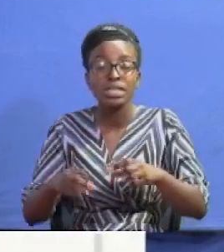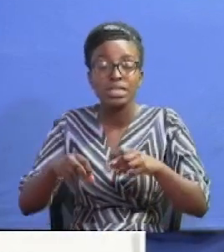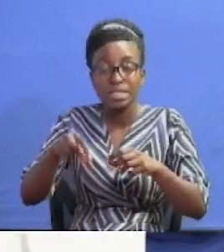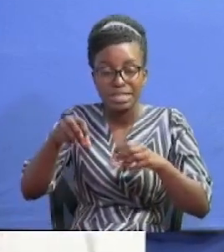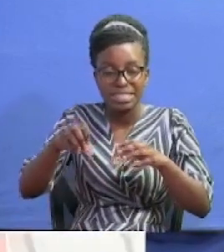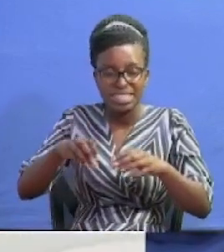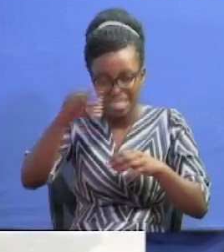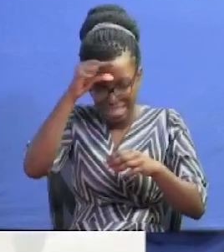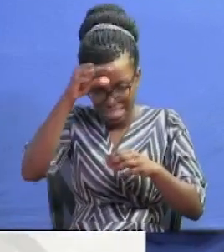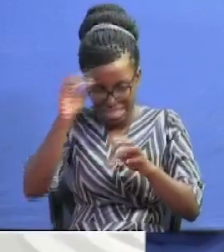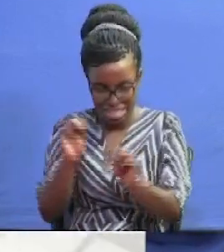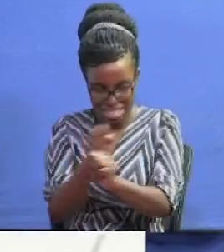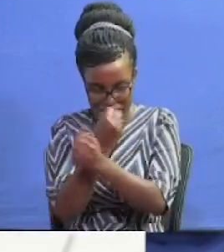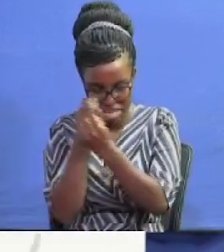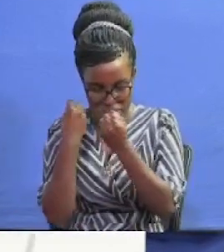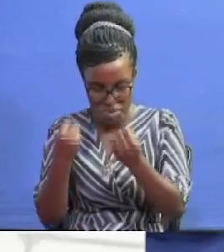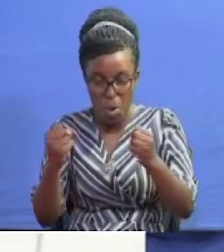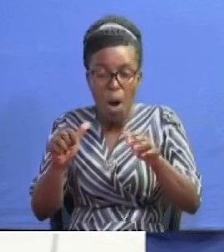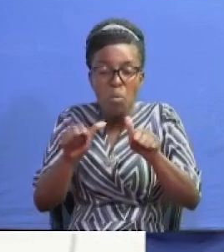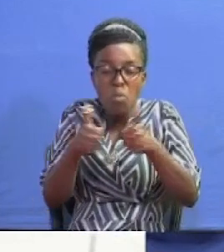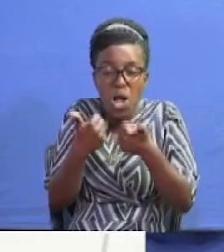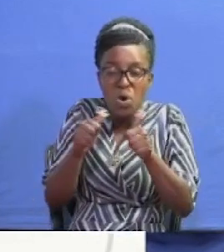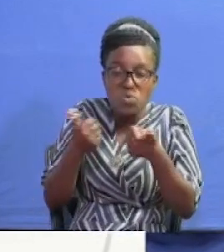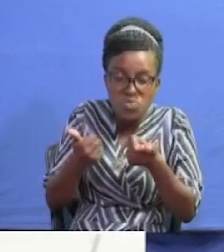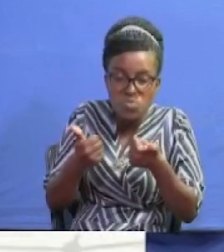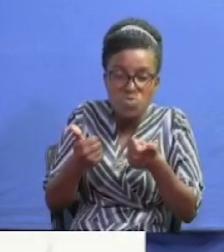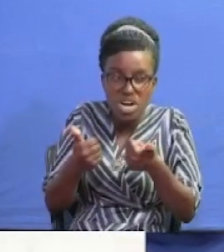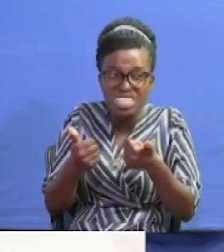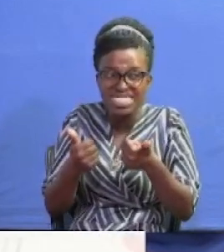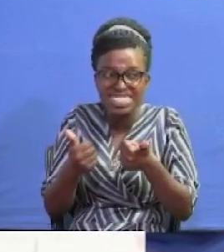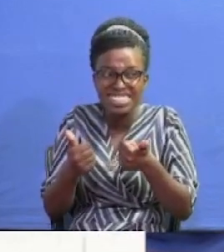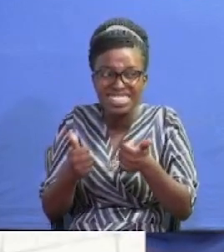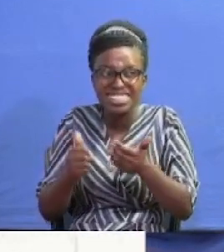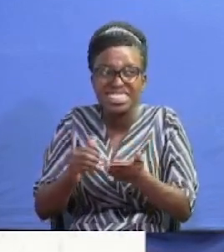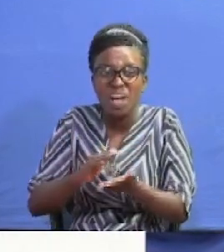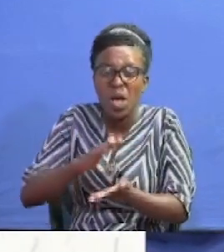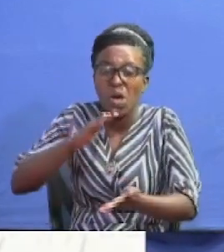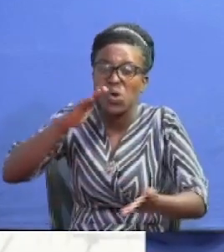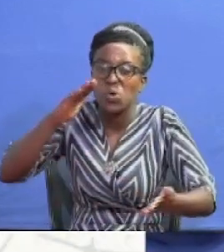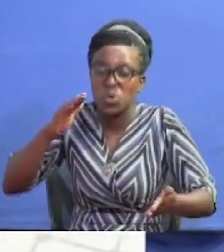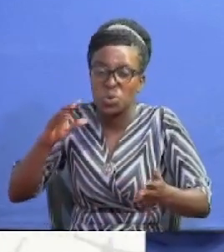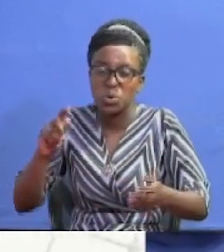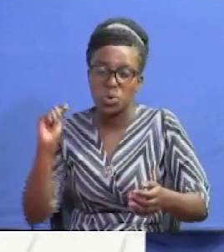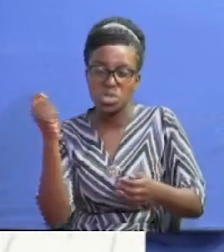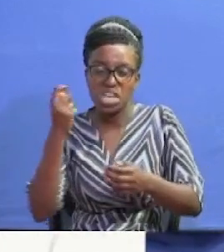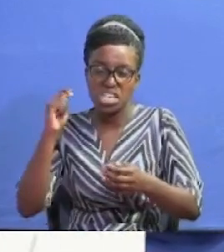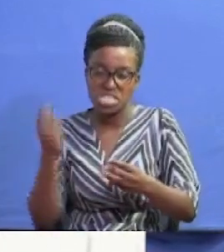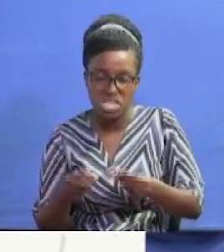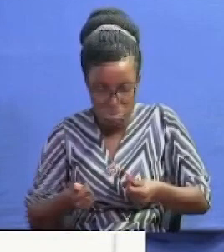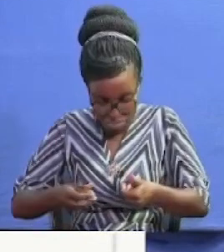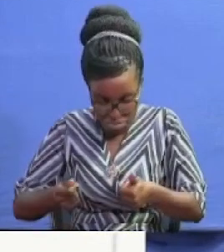in difficult spaces is to invest part of the taxes that we pay to make